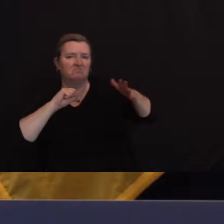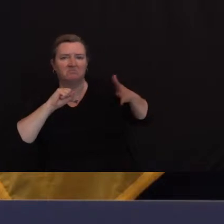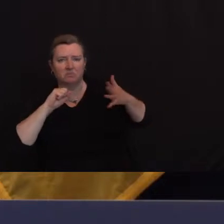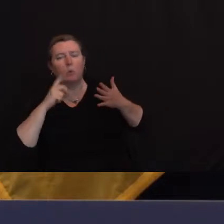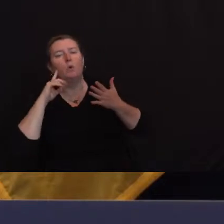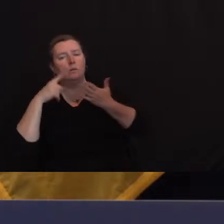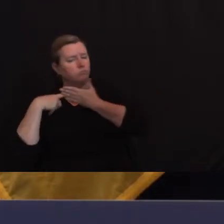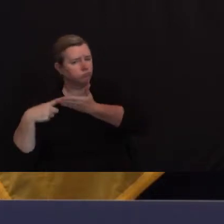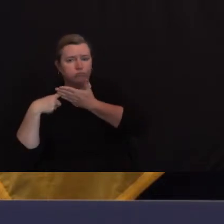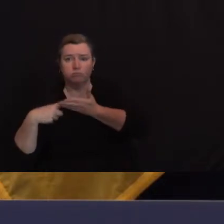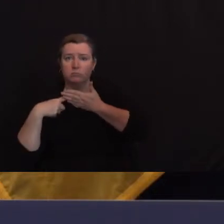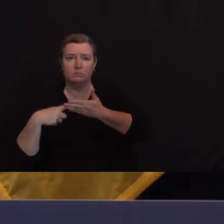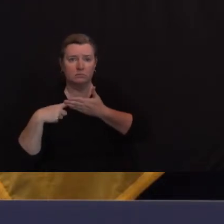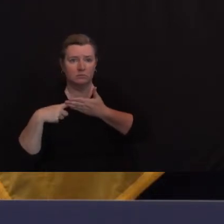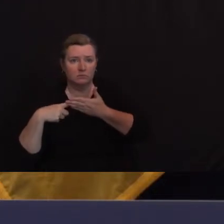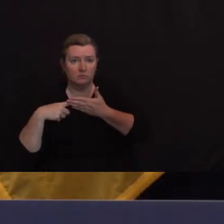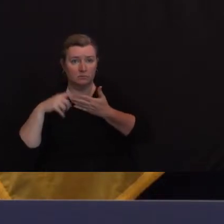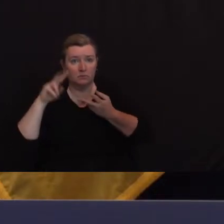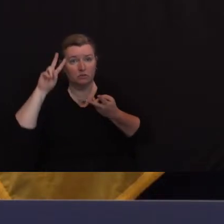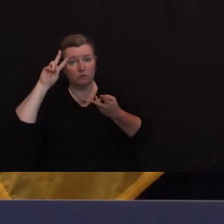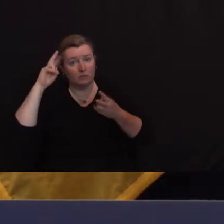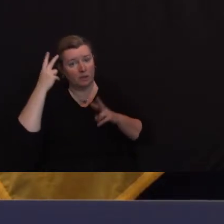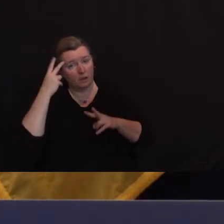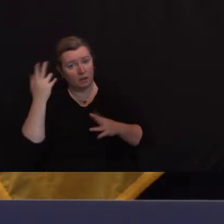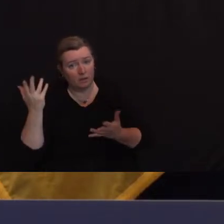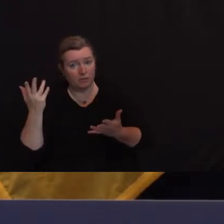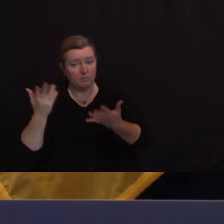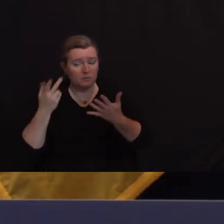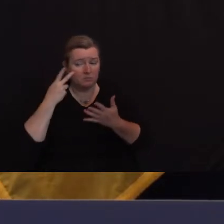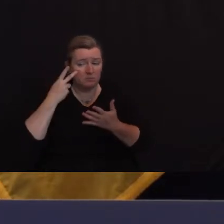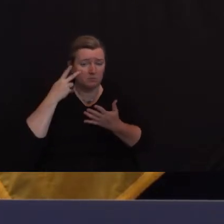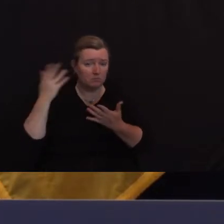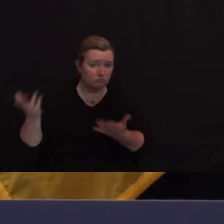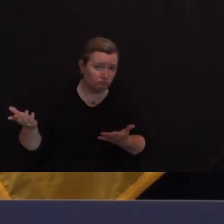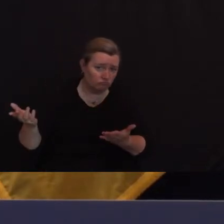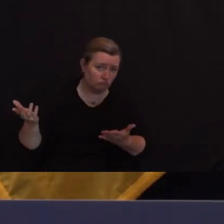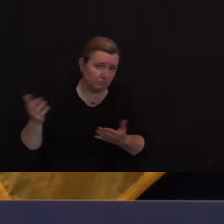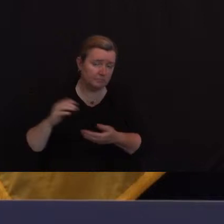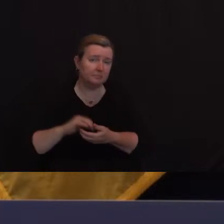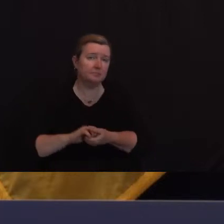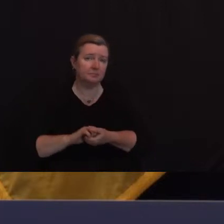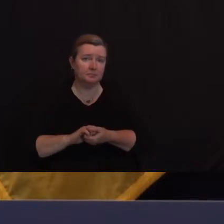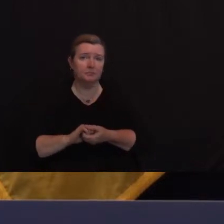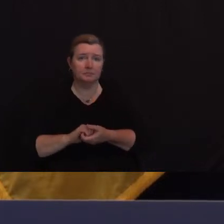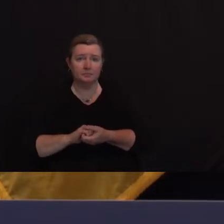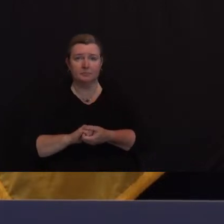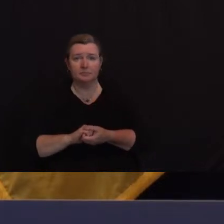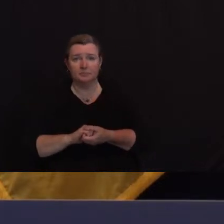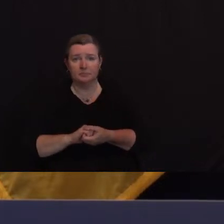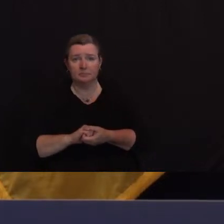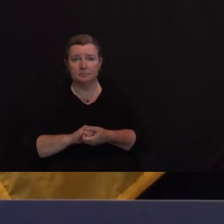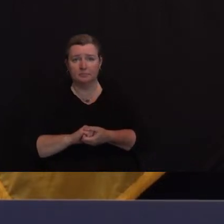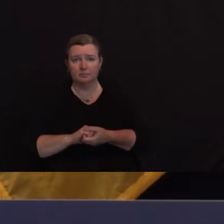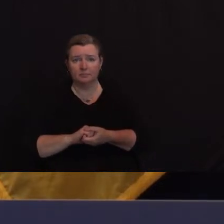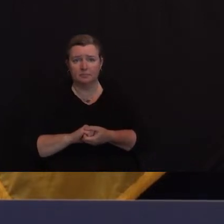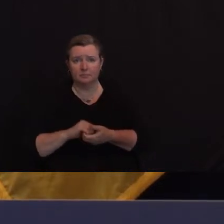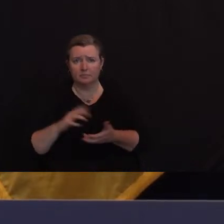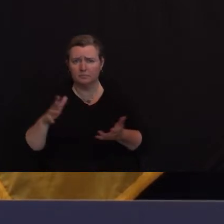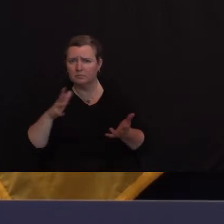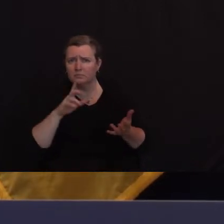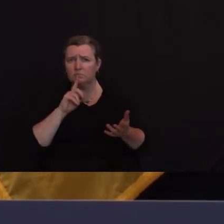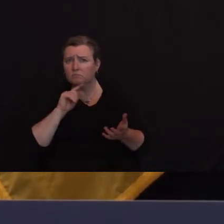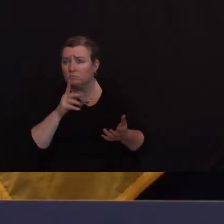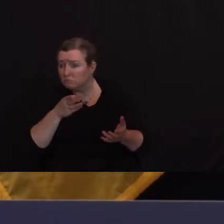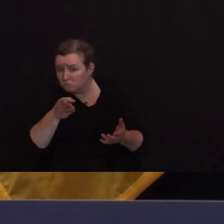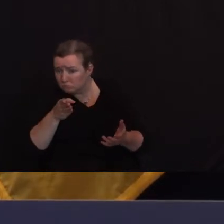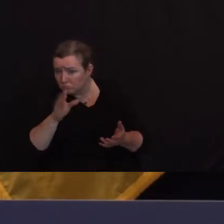that's been a good place. Is that fair to say, Paramount? Thank you. Sir, do you have anything with the cap? You're good, okay. Ma'am, how